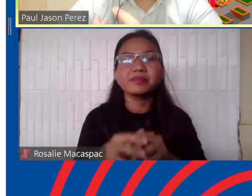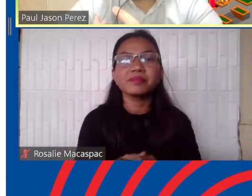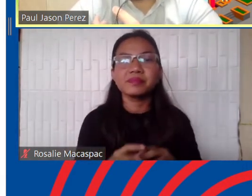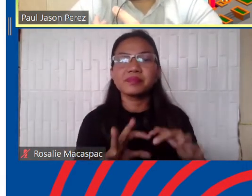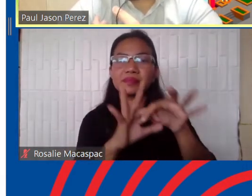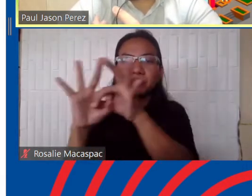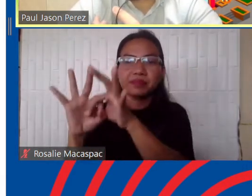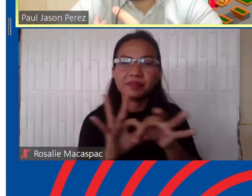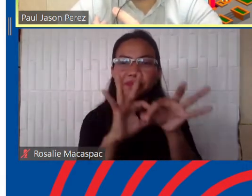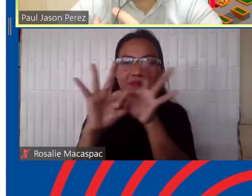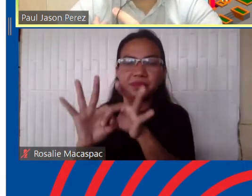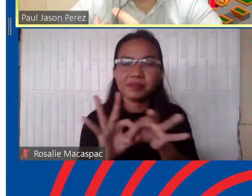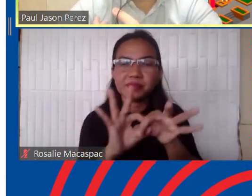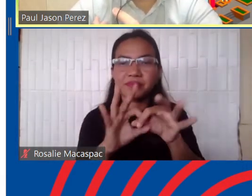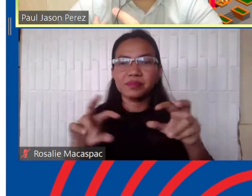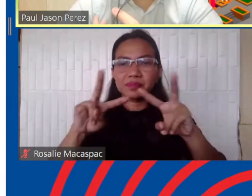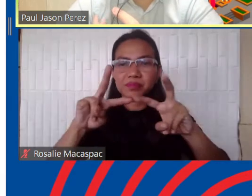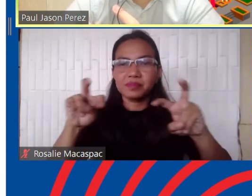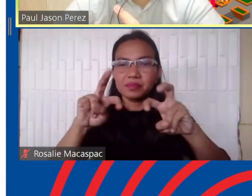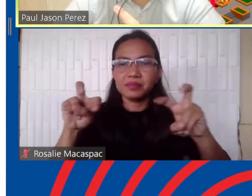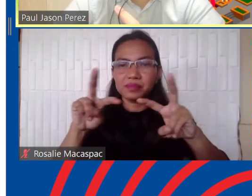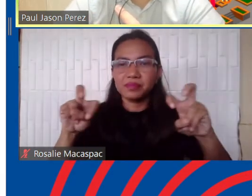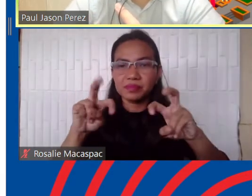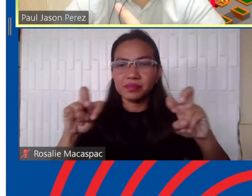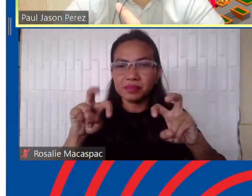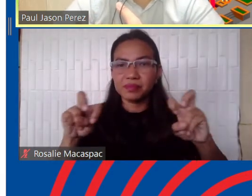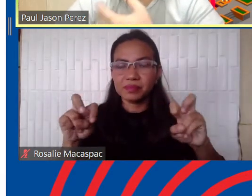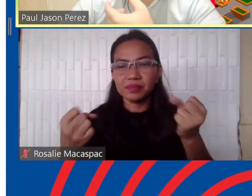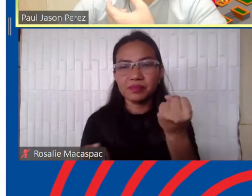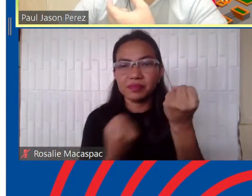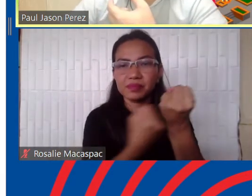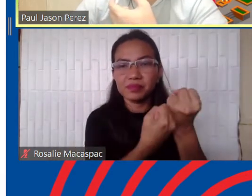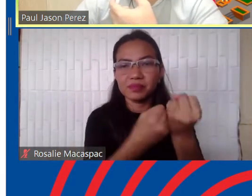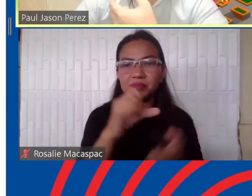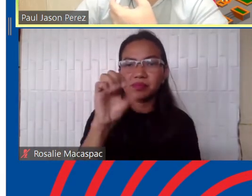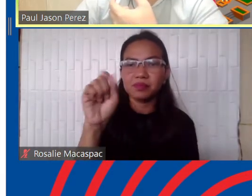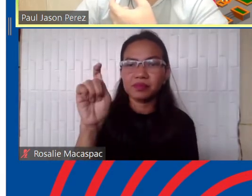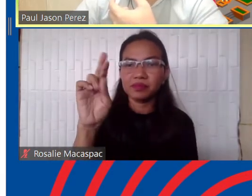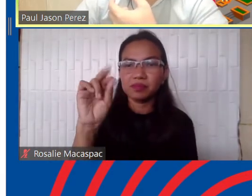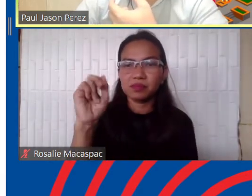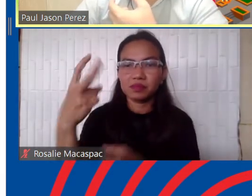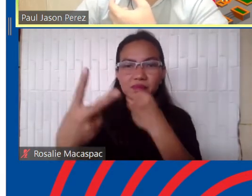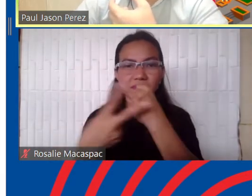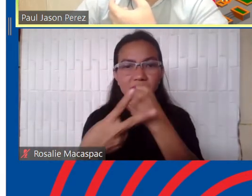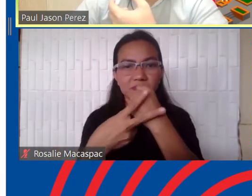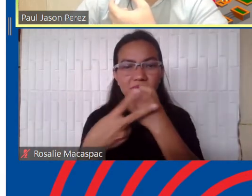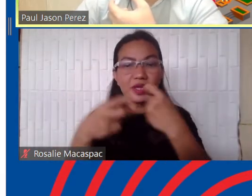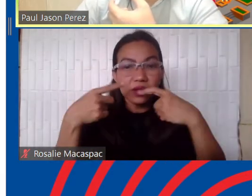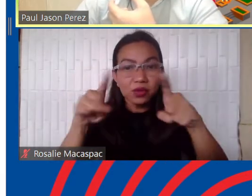when doing research. And it doesn't just support storage. No? If you go to the website,